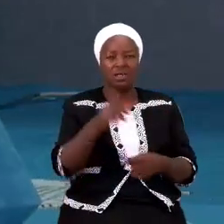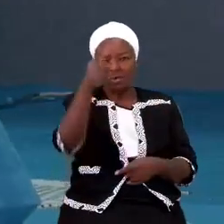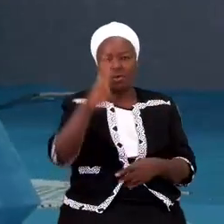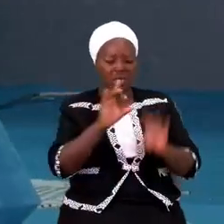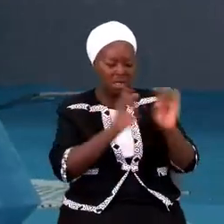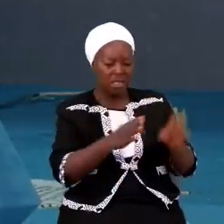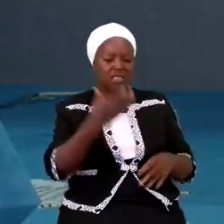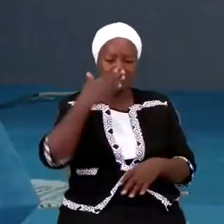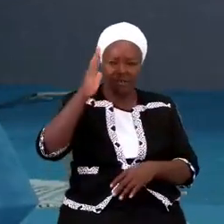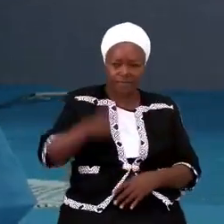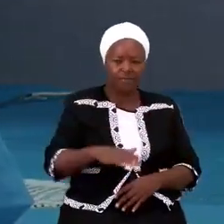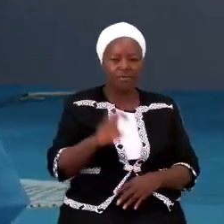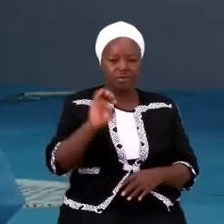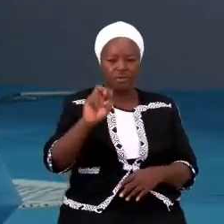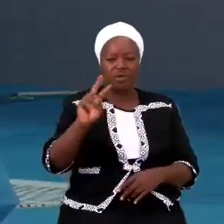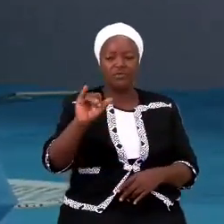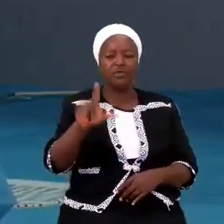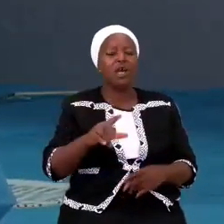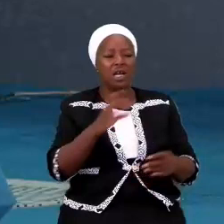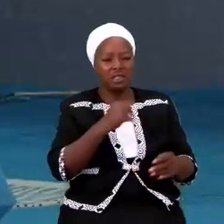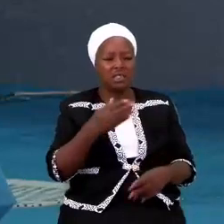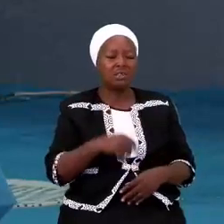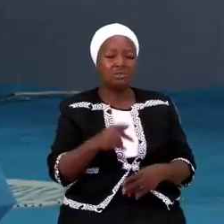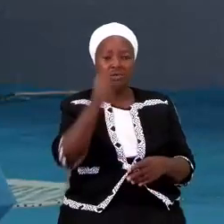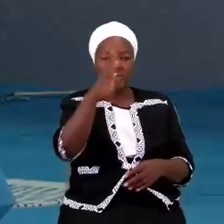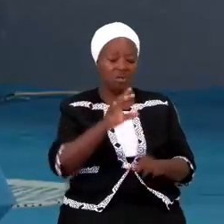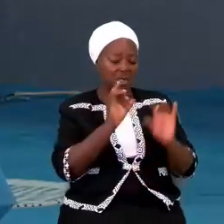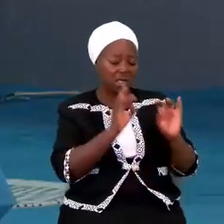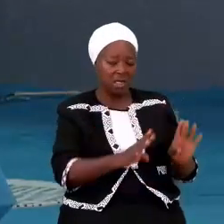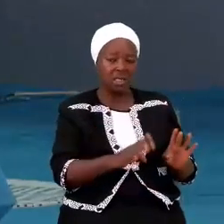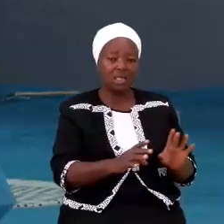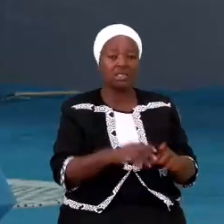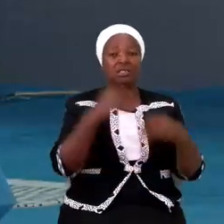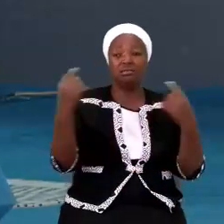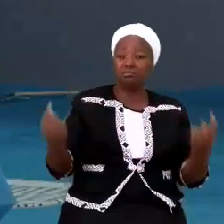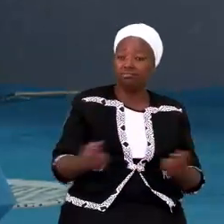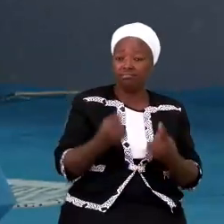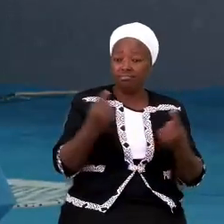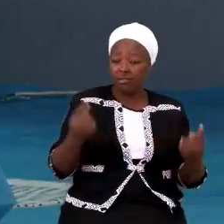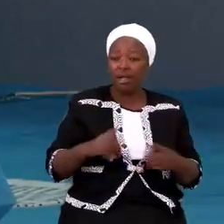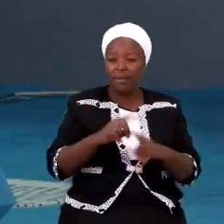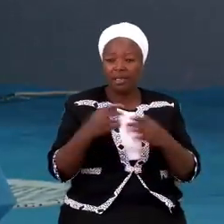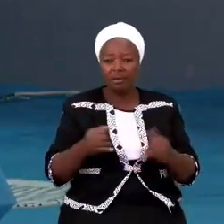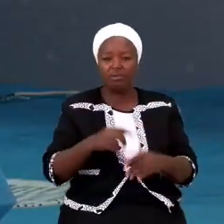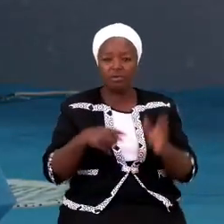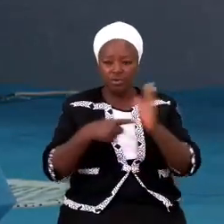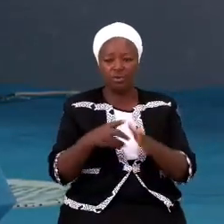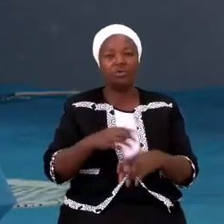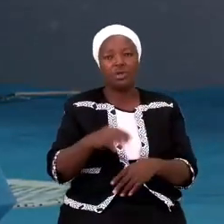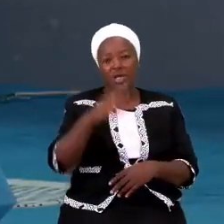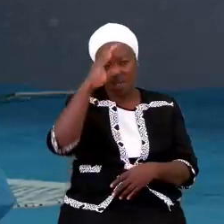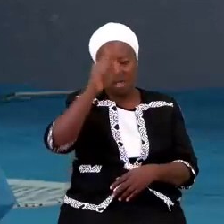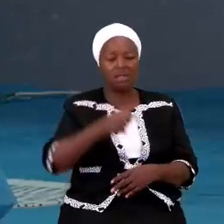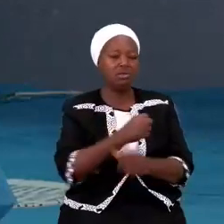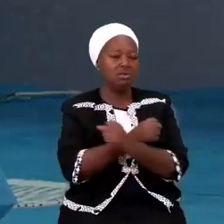his love. He says, repent. He wants to show love. He wants to forgive. He wants to set you free. He wants to make